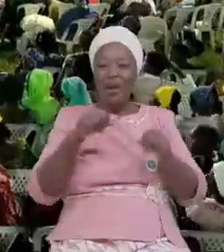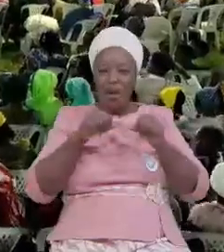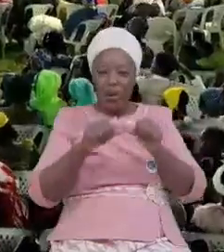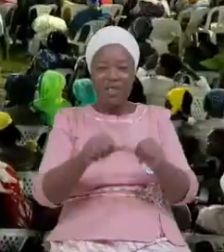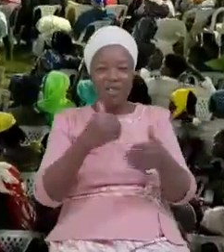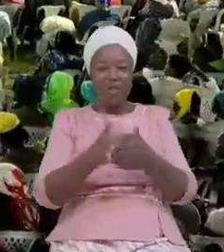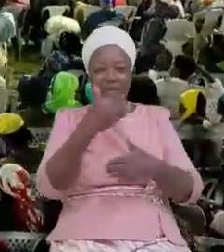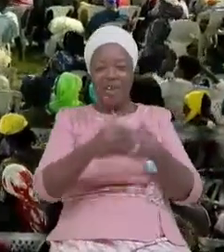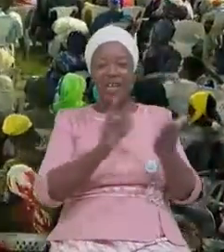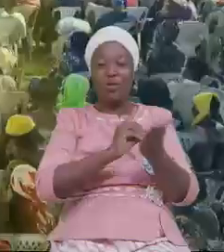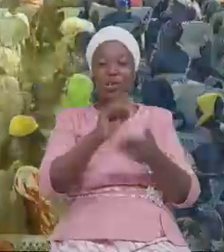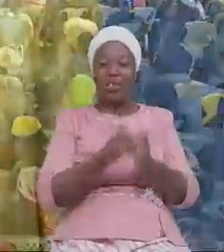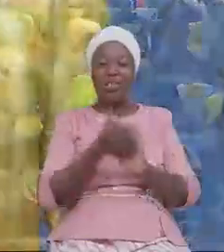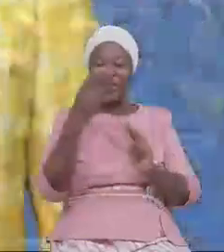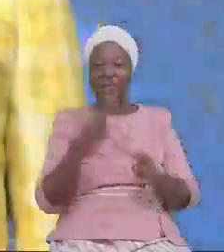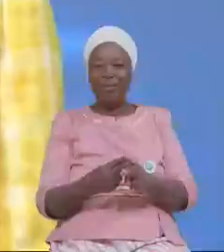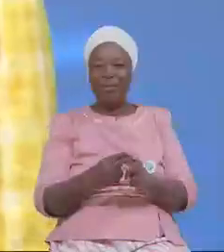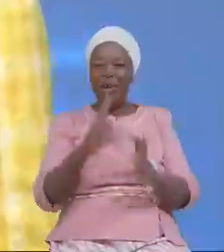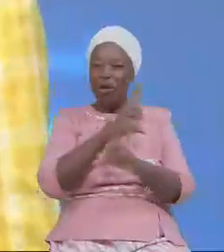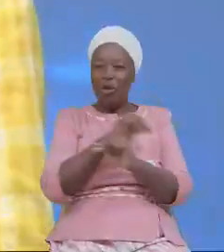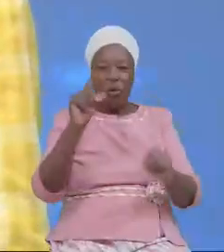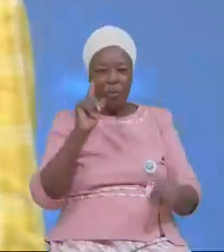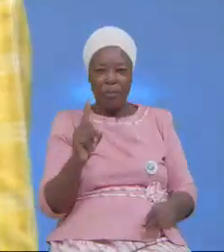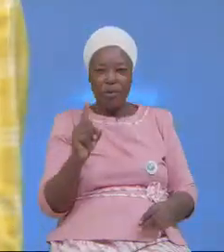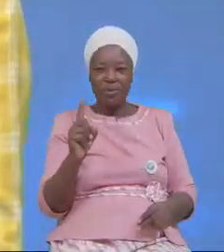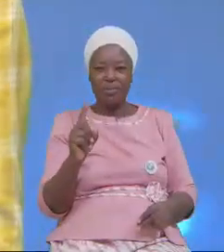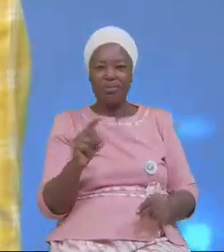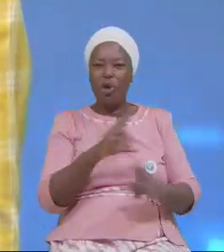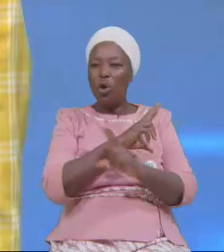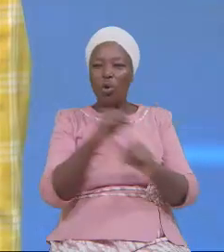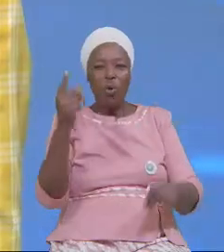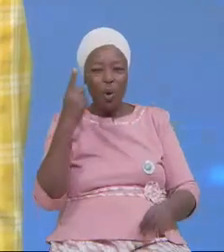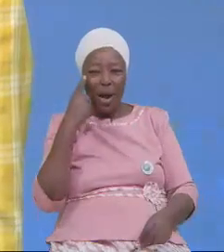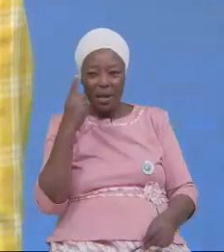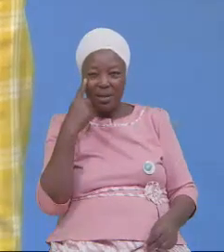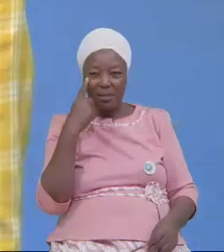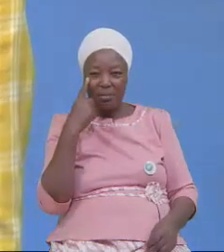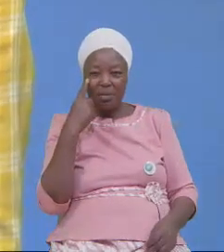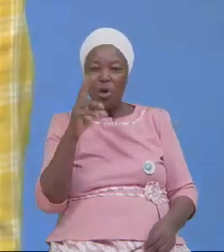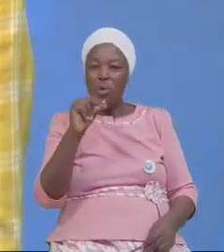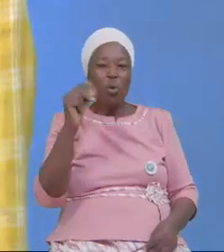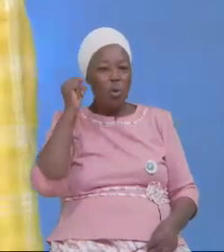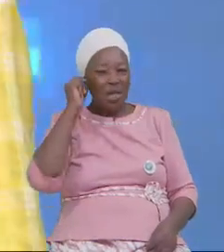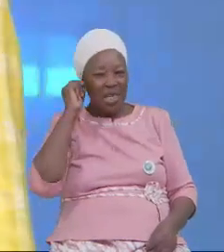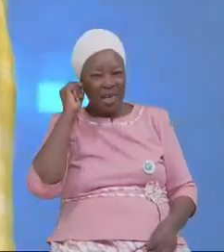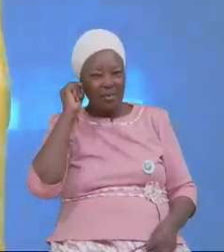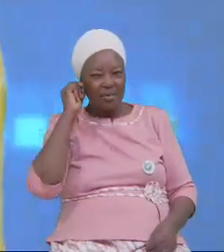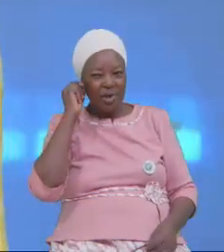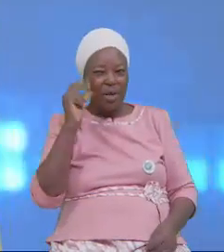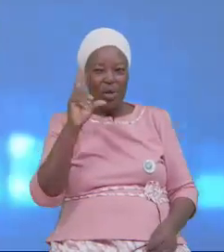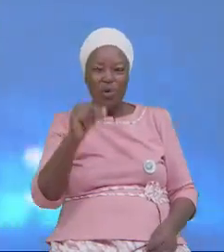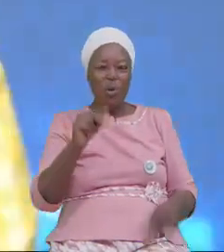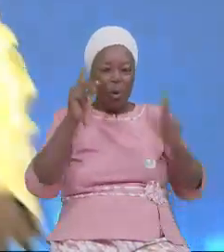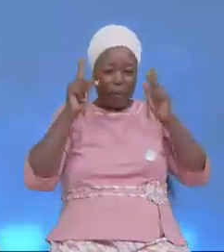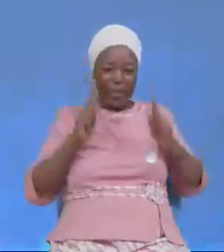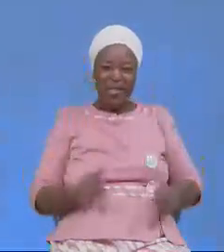week. Nobody, no eye, no ear, no